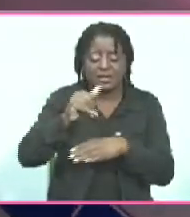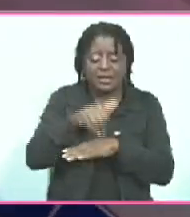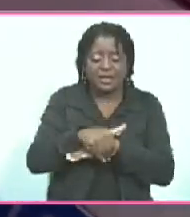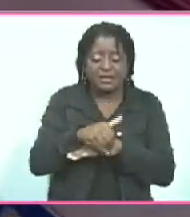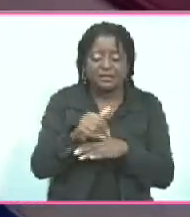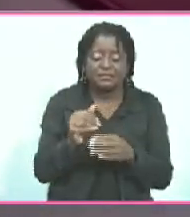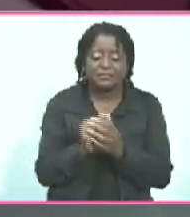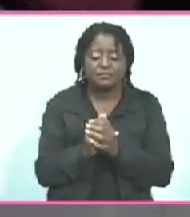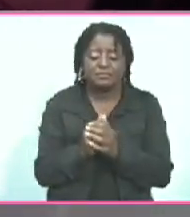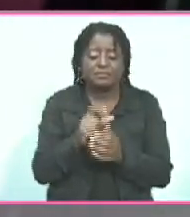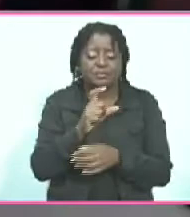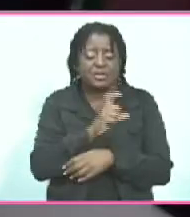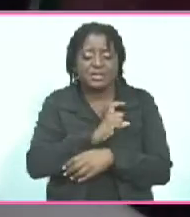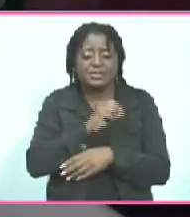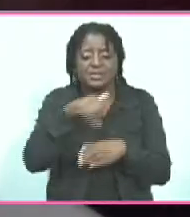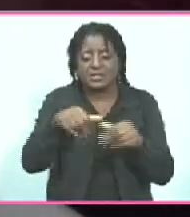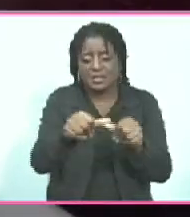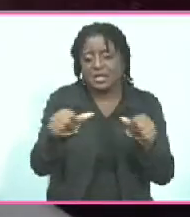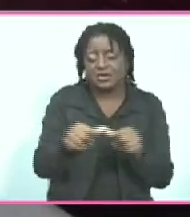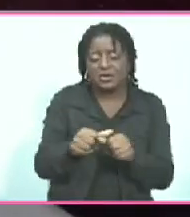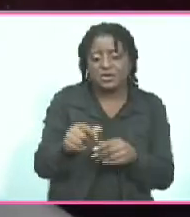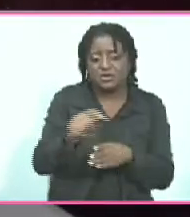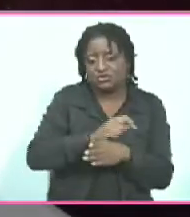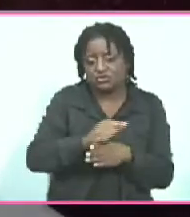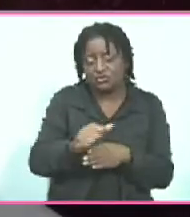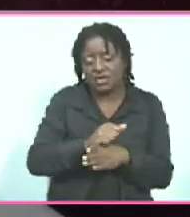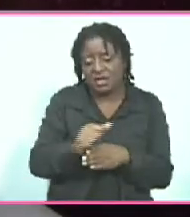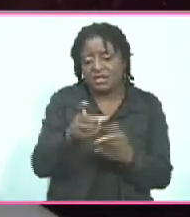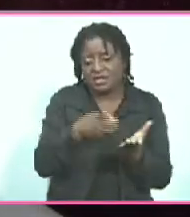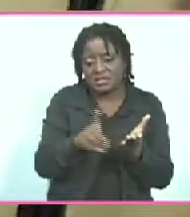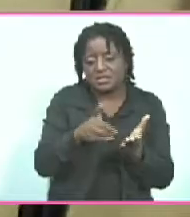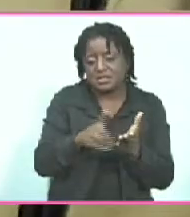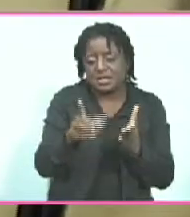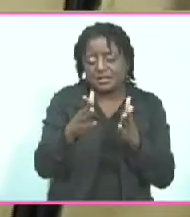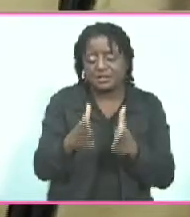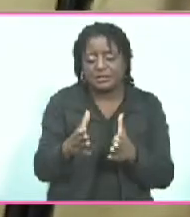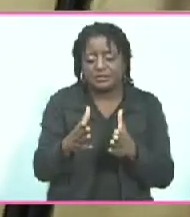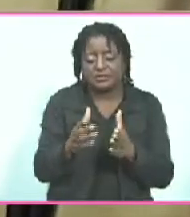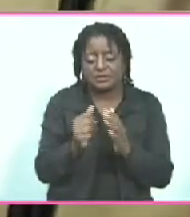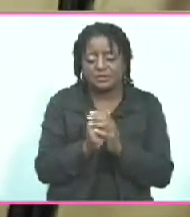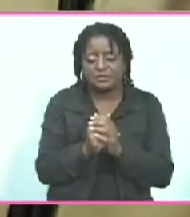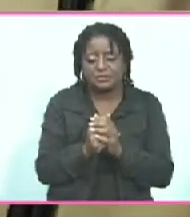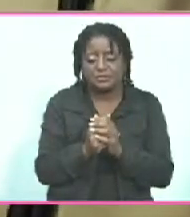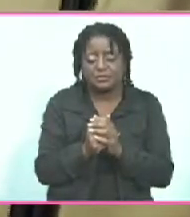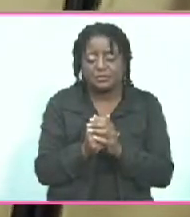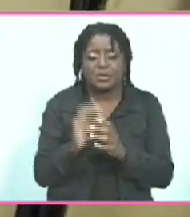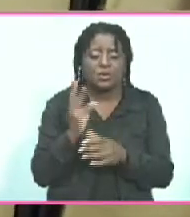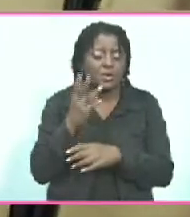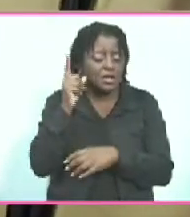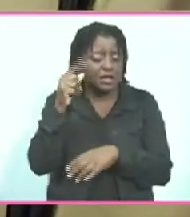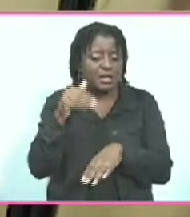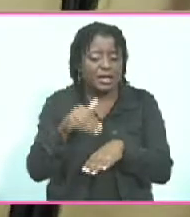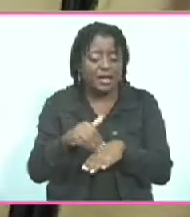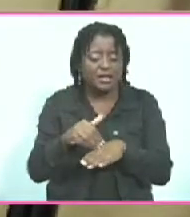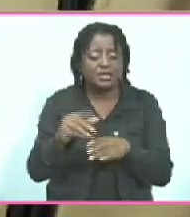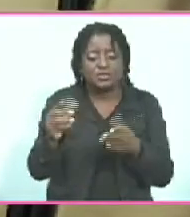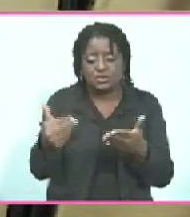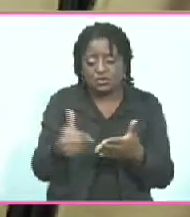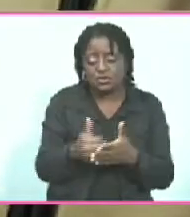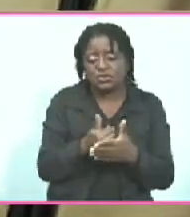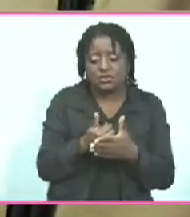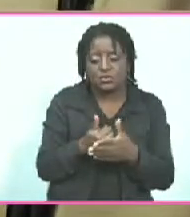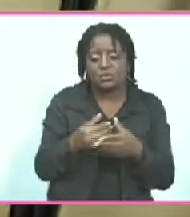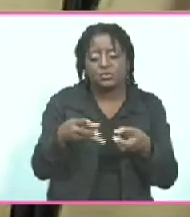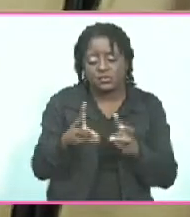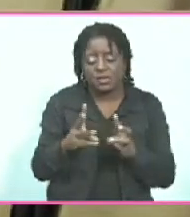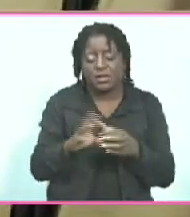are trained detectives who are narrowing in on crime trends. What we are looking at a number of new phenomenon policing, predictive policings,